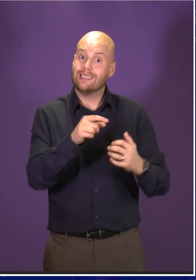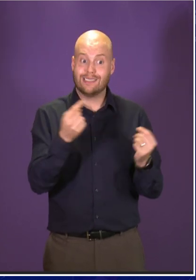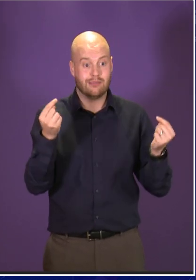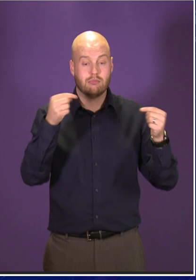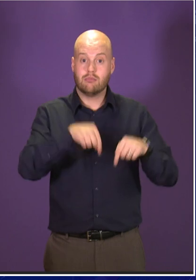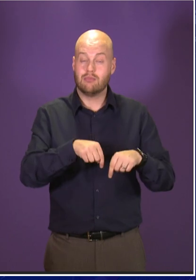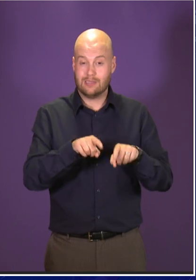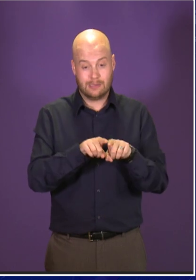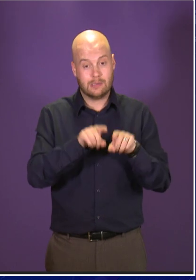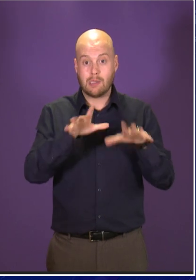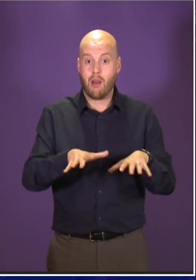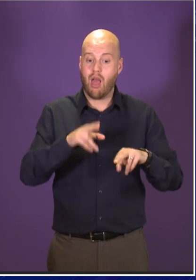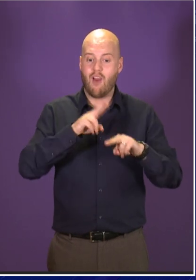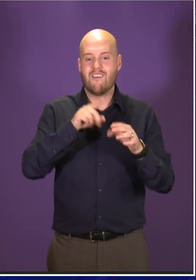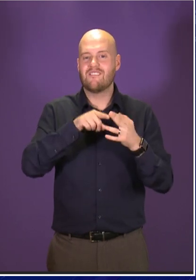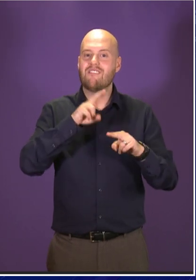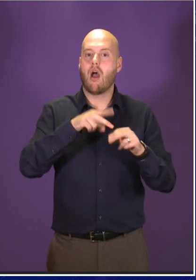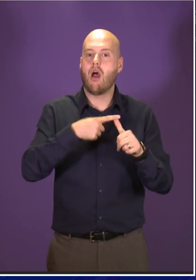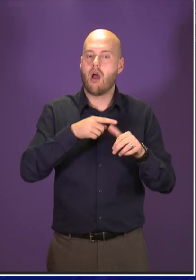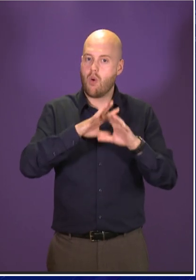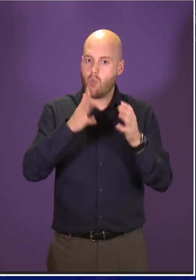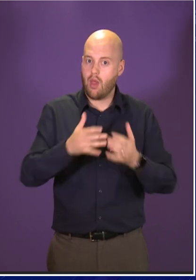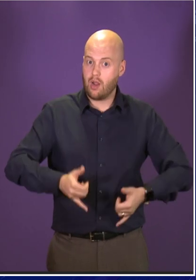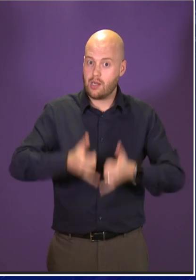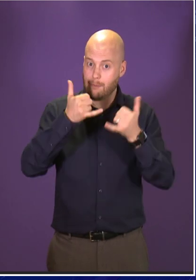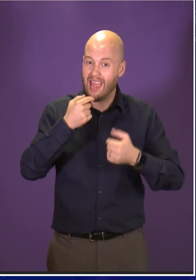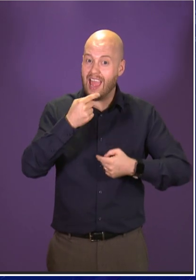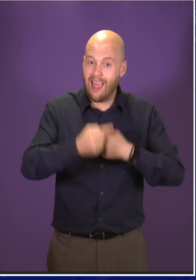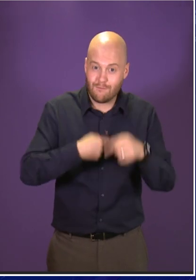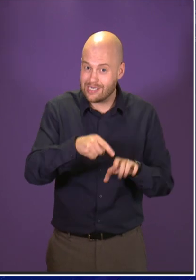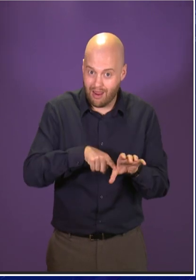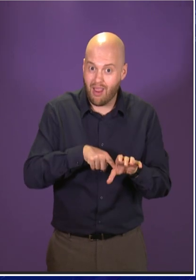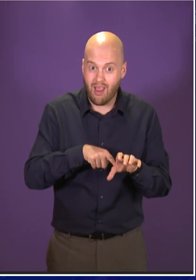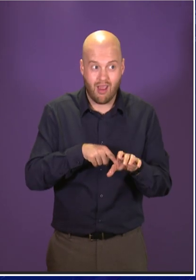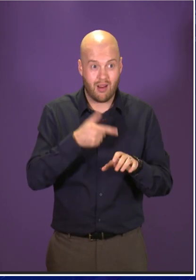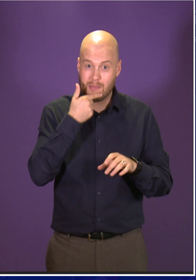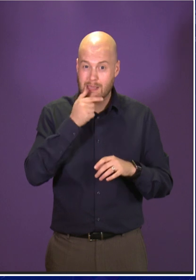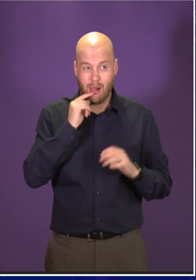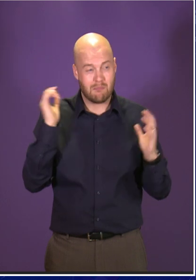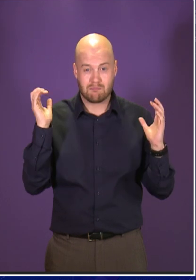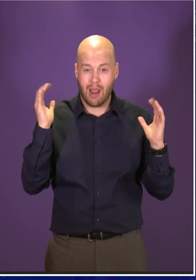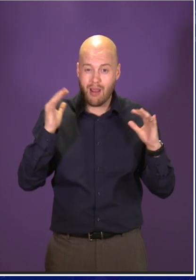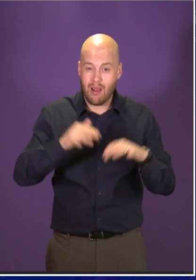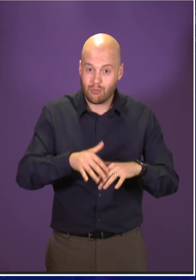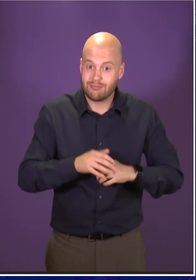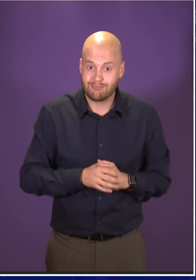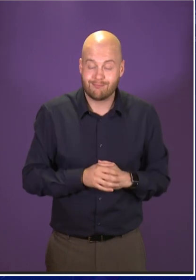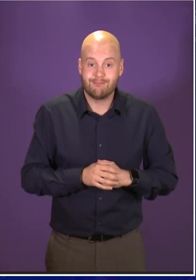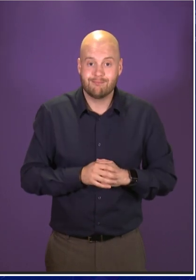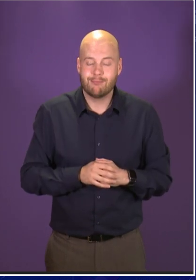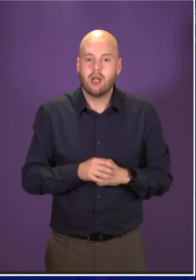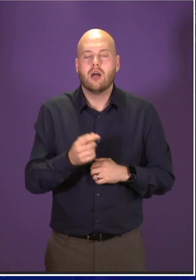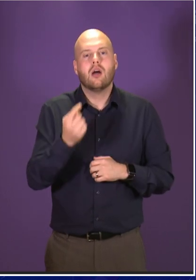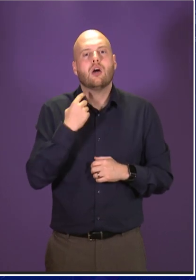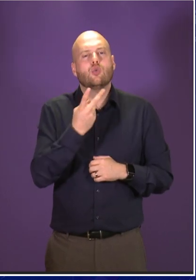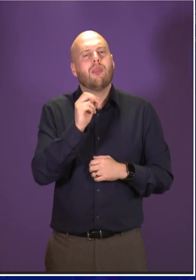a FIFA World Cup every year. The 2018 Edinburgh International Programme burst into